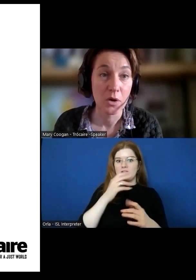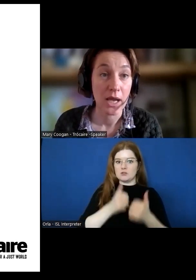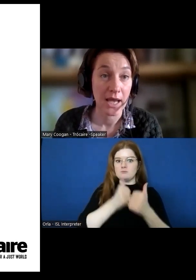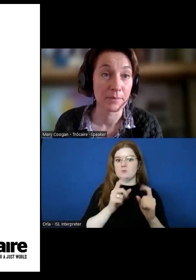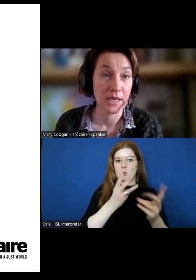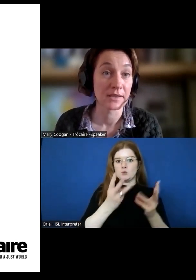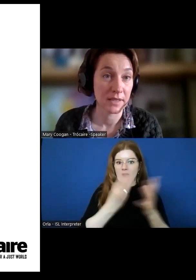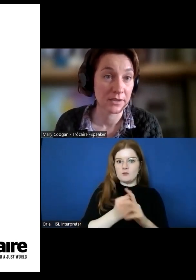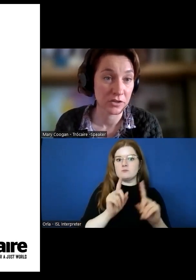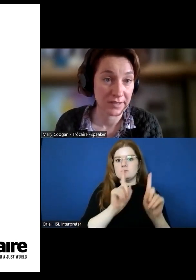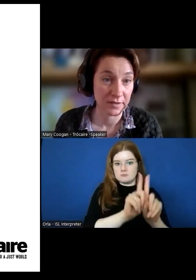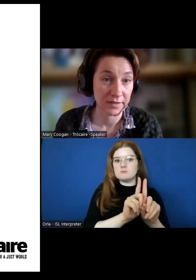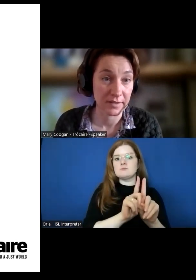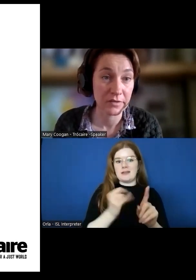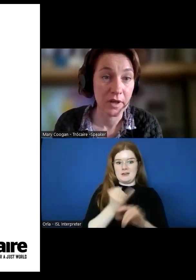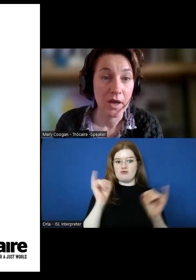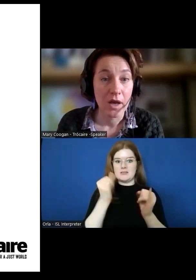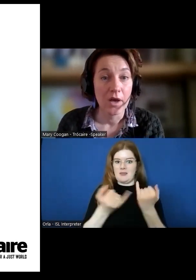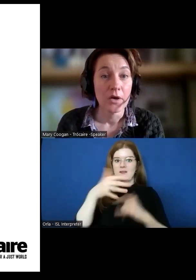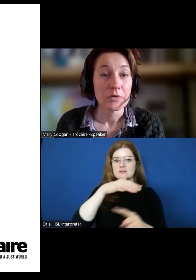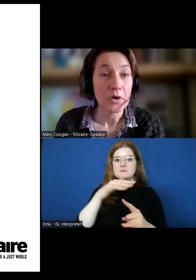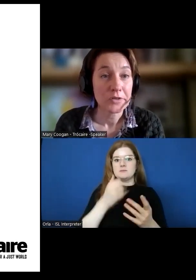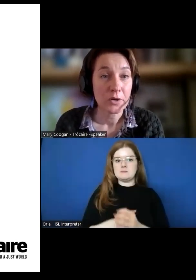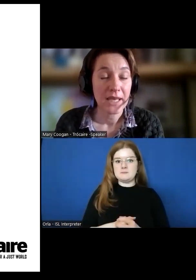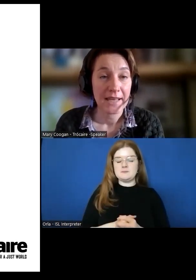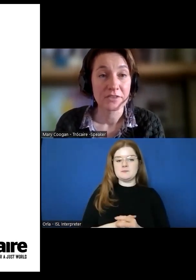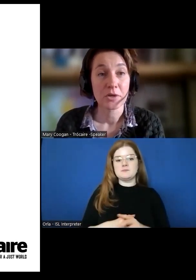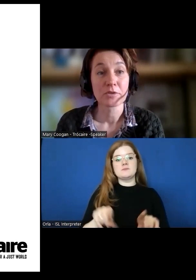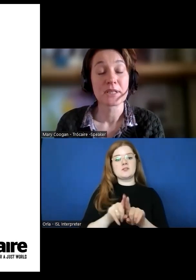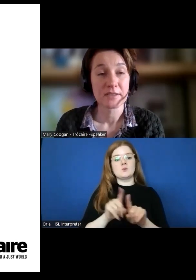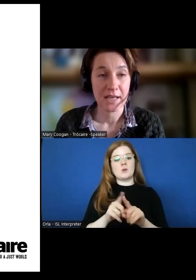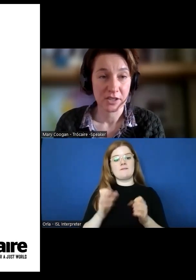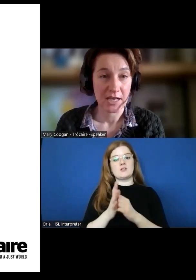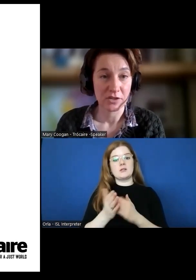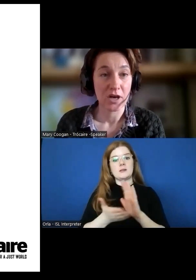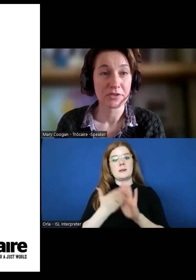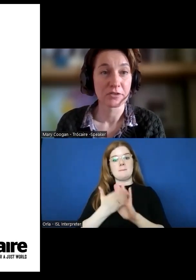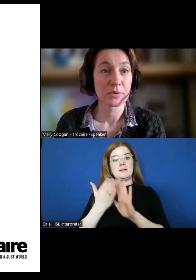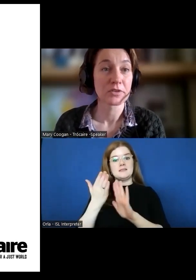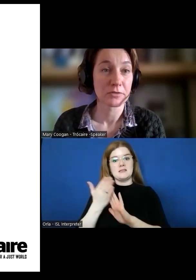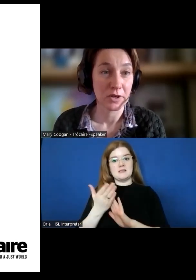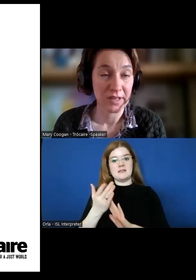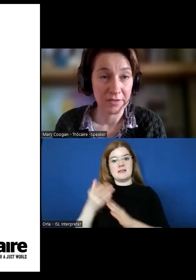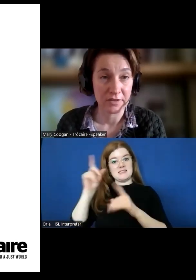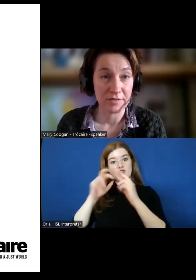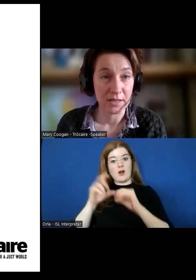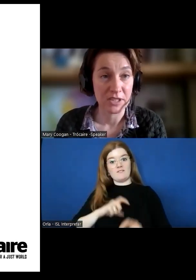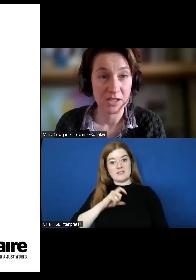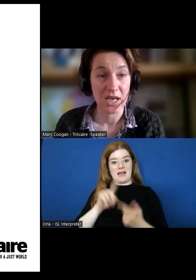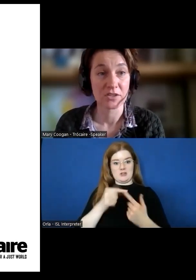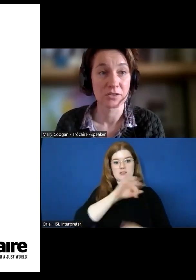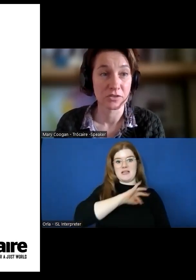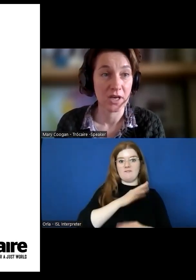solidarity in a crisis like this. So also, again, in terms of building educator confidence, but also for ourselves as